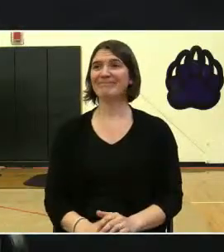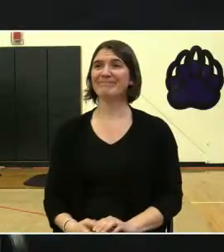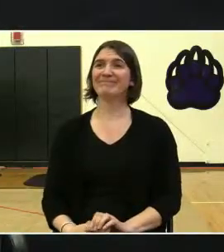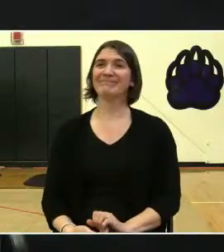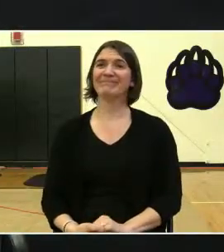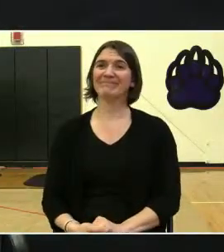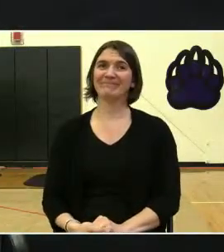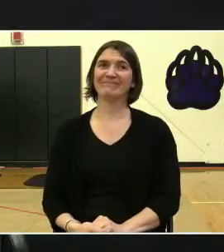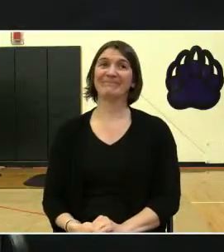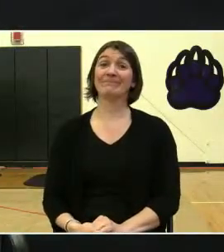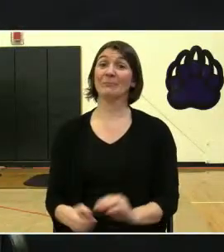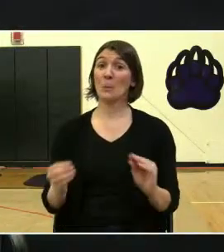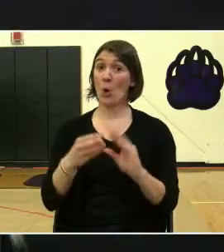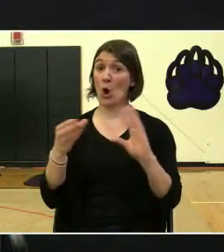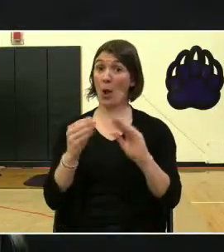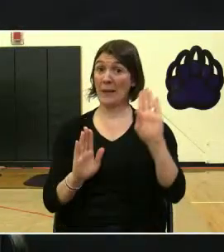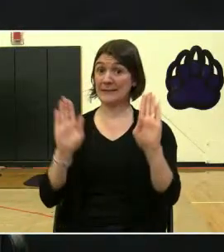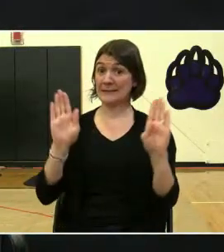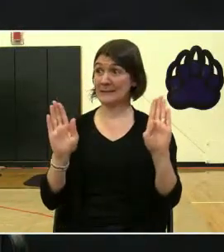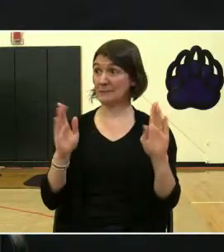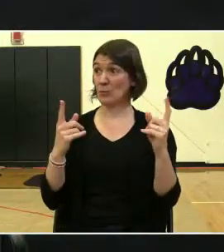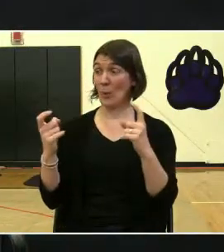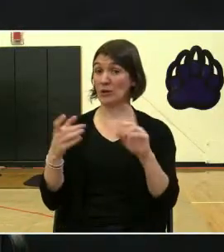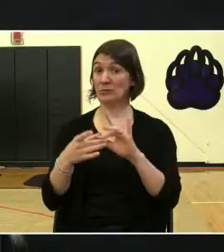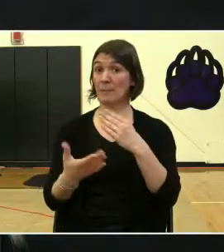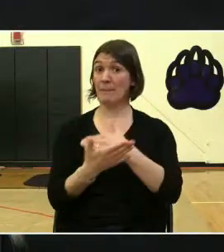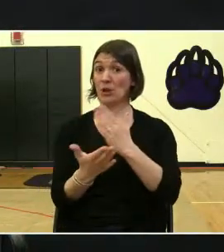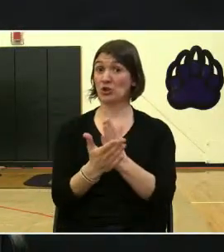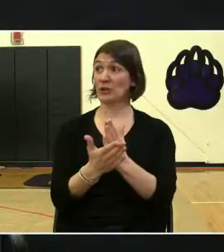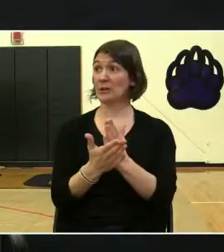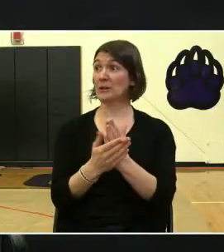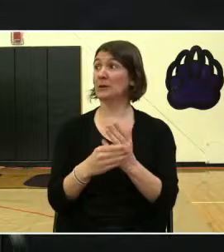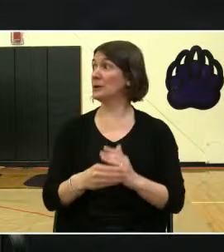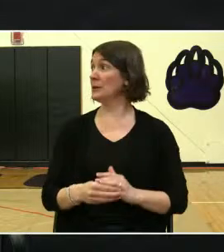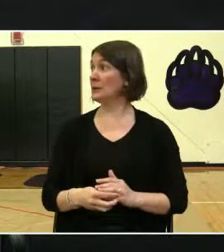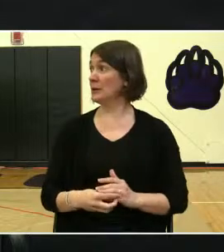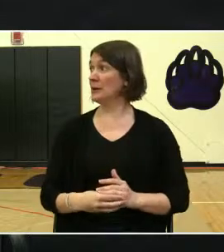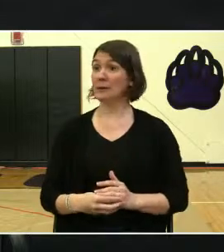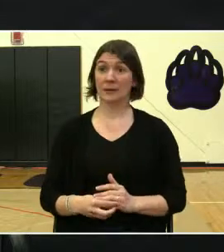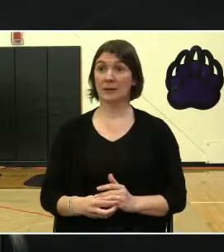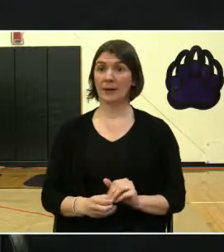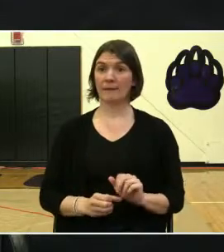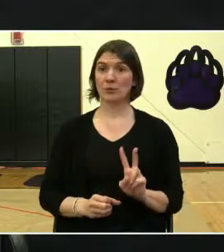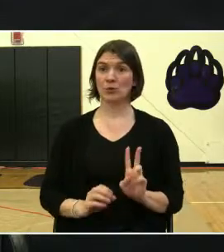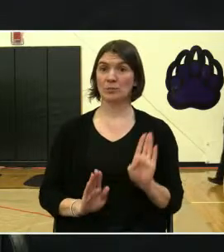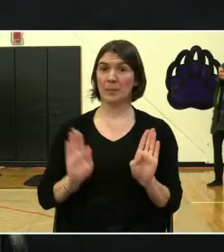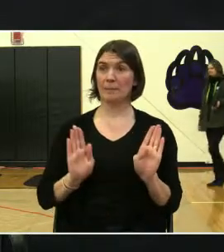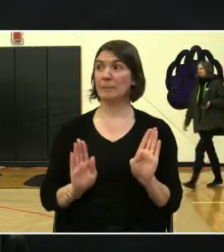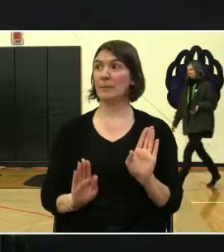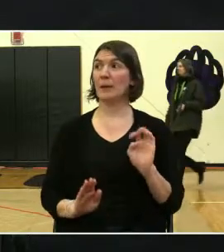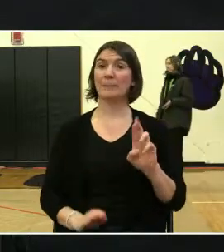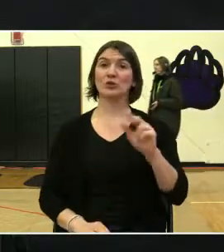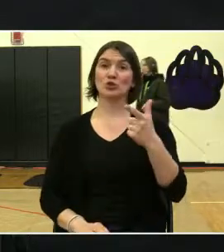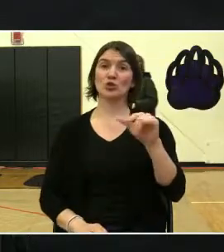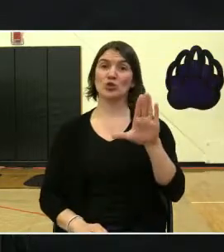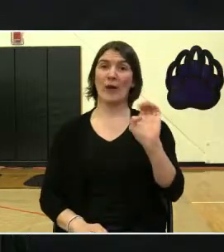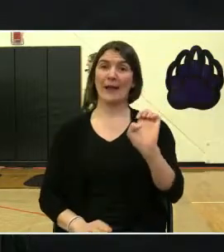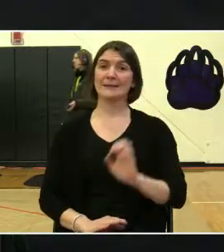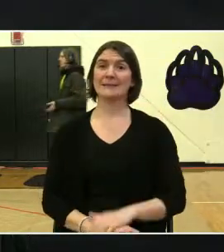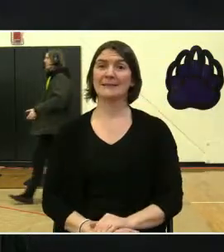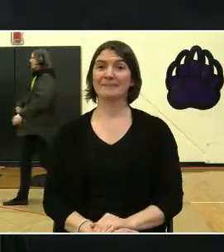could there any further comments questions about the budget Mr